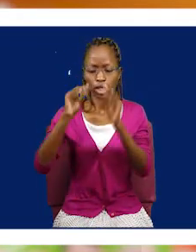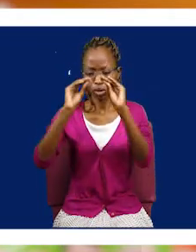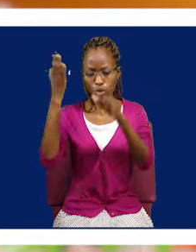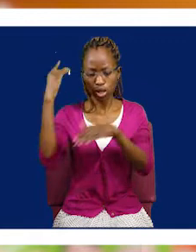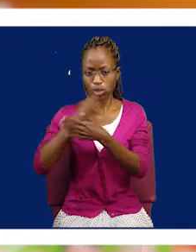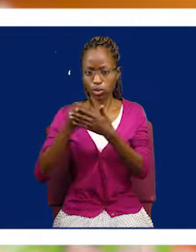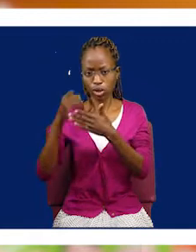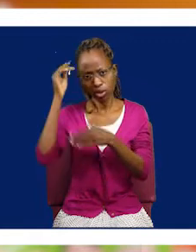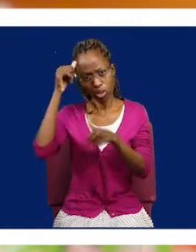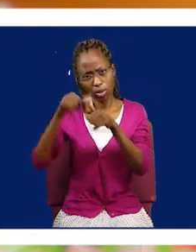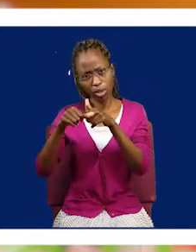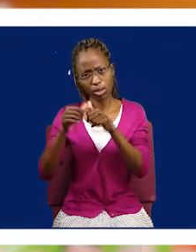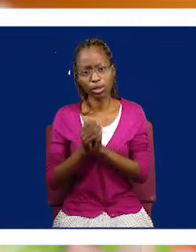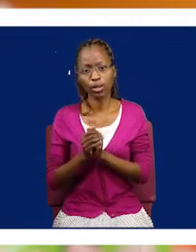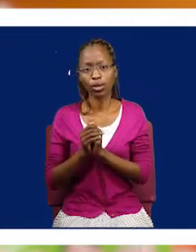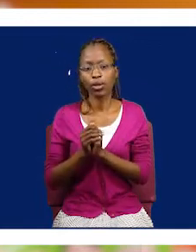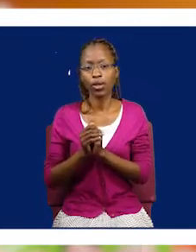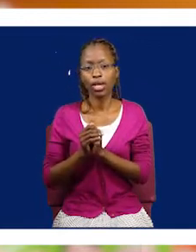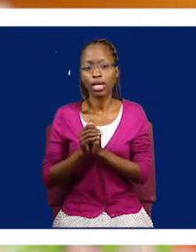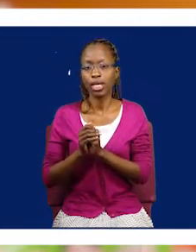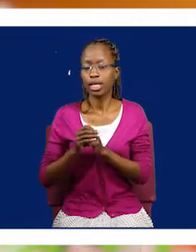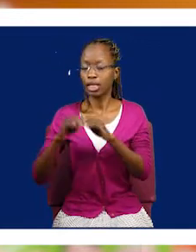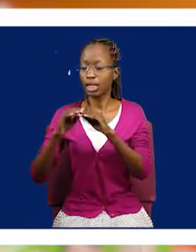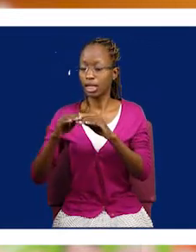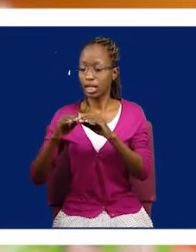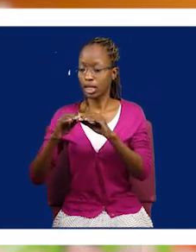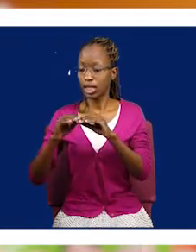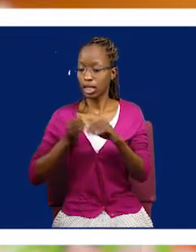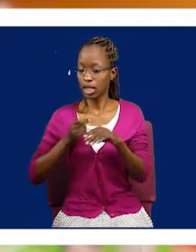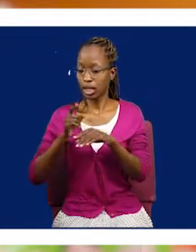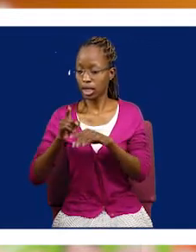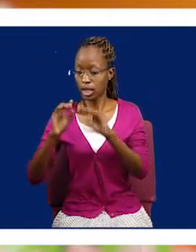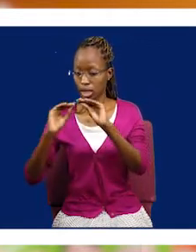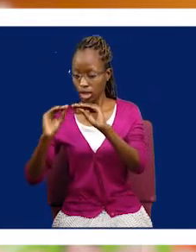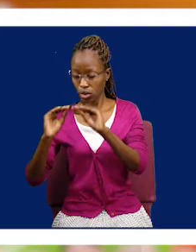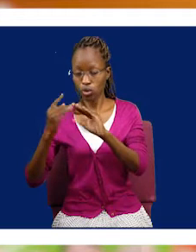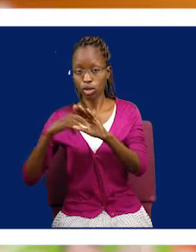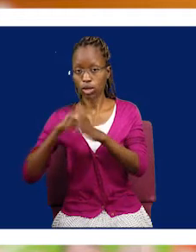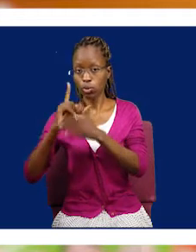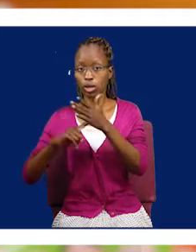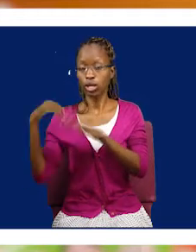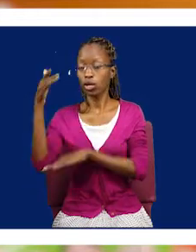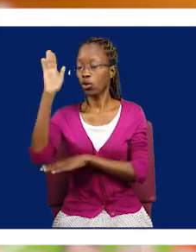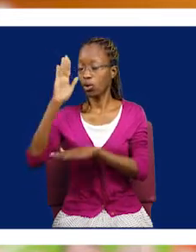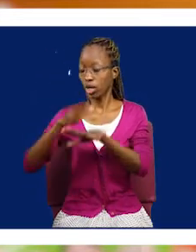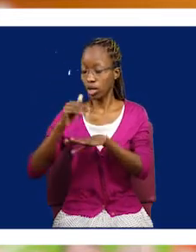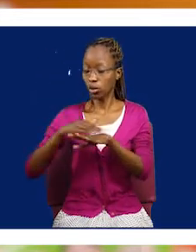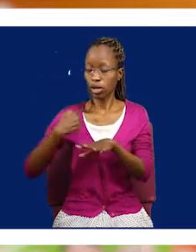Do you? Yes. She taught us that God is calling us